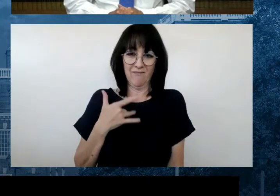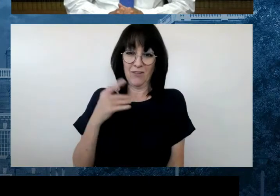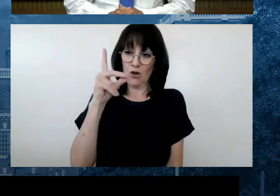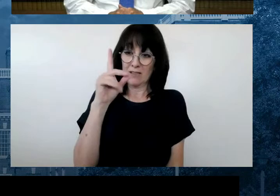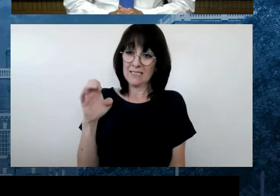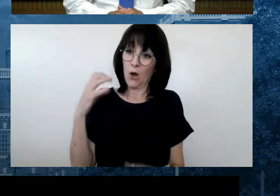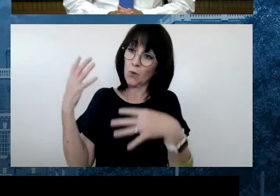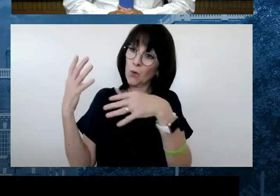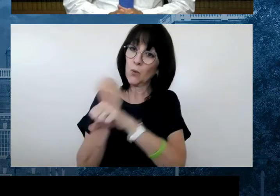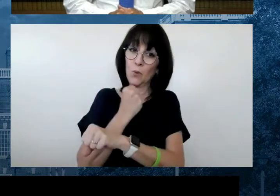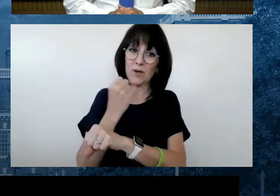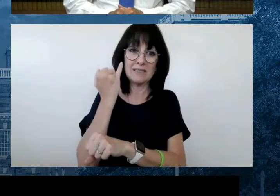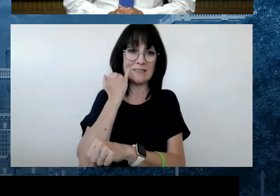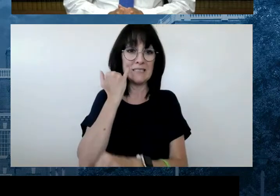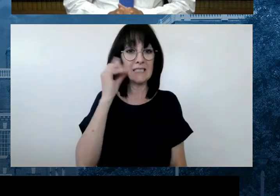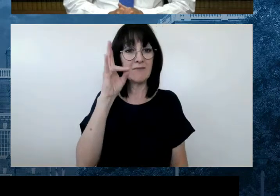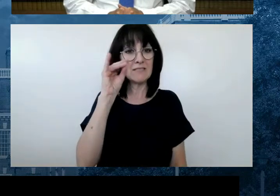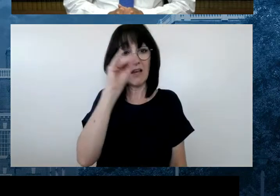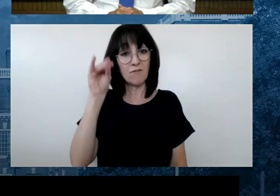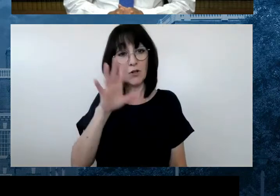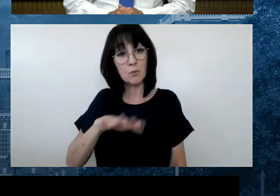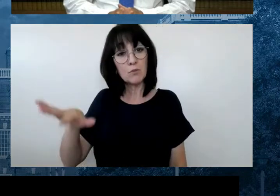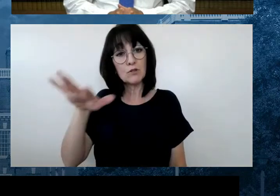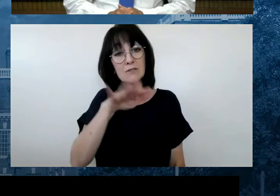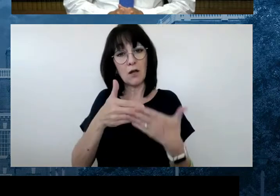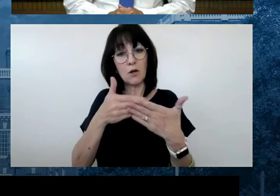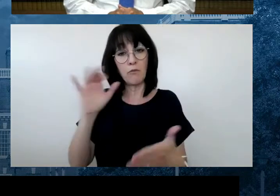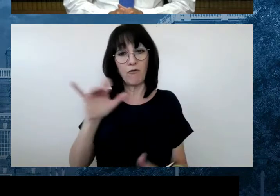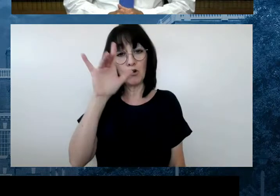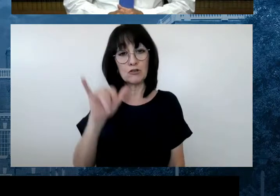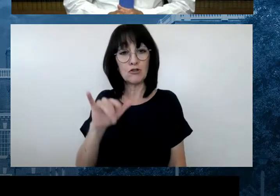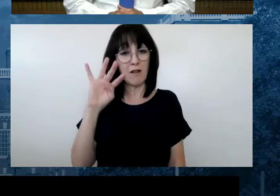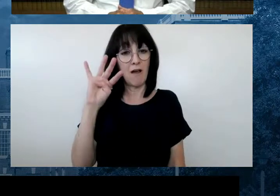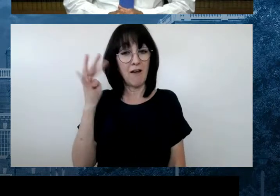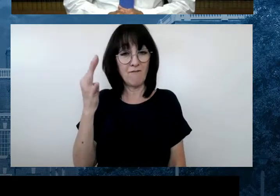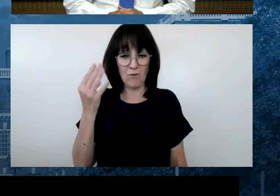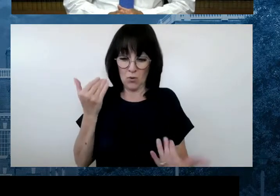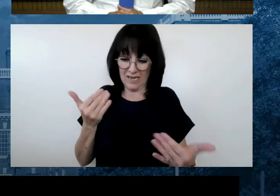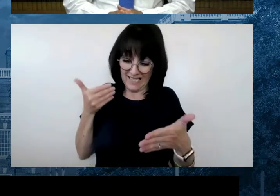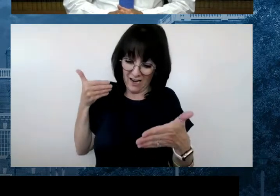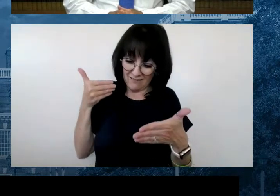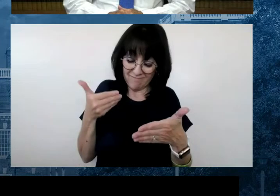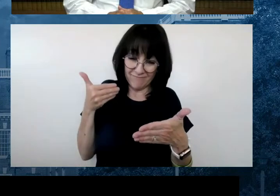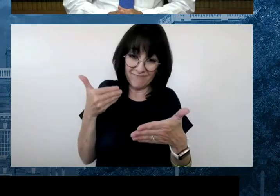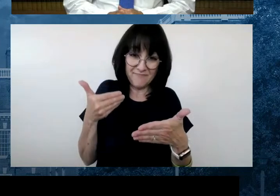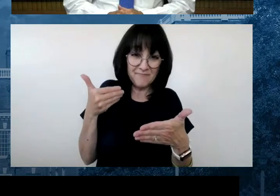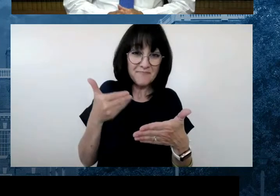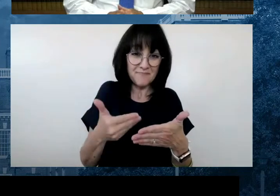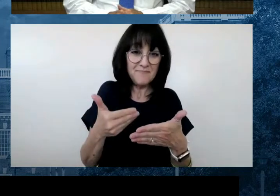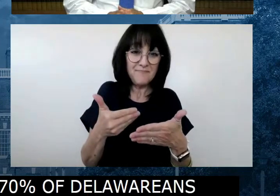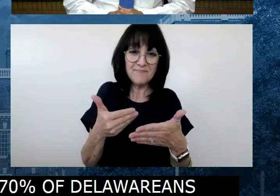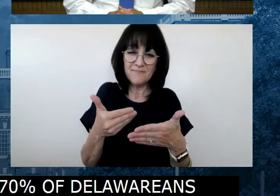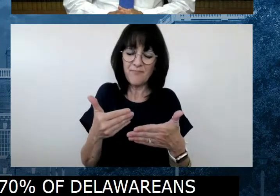adult Delawareans vaccinated by July 4th. We're right on the doorstep right now.